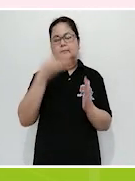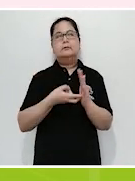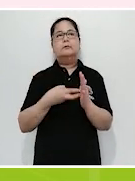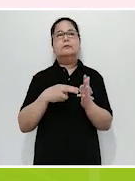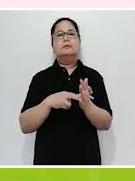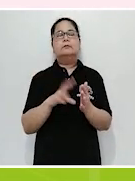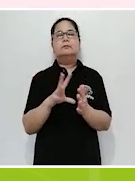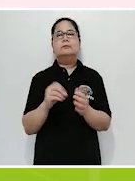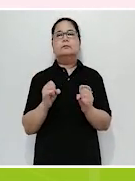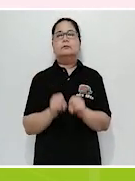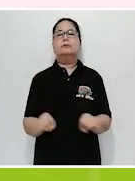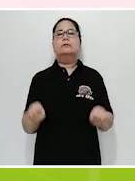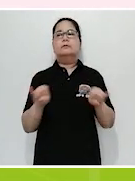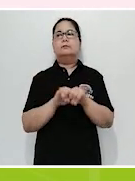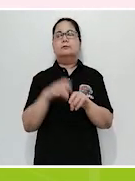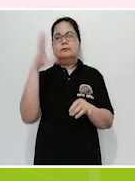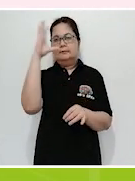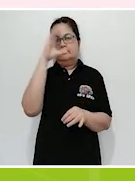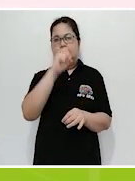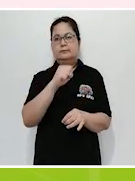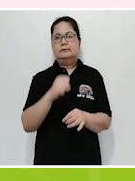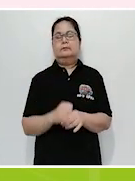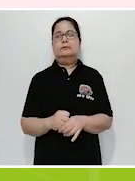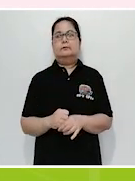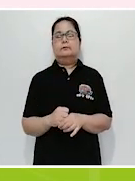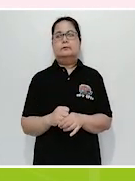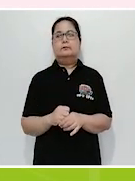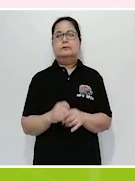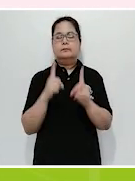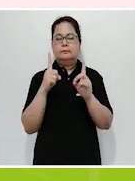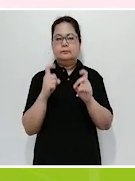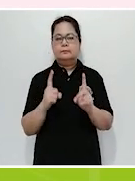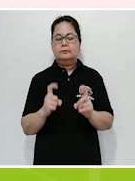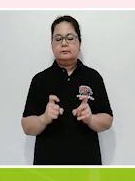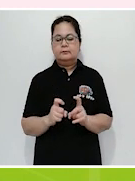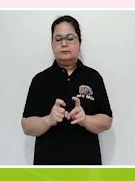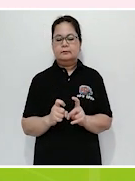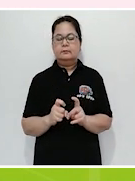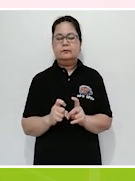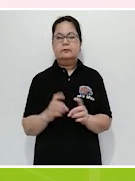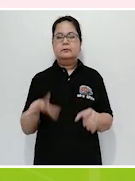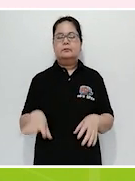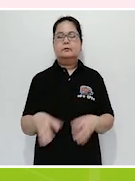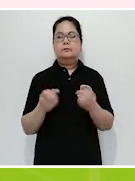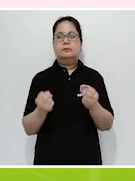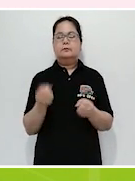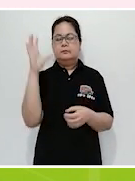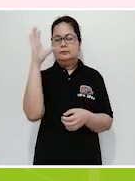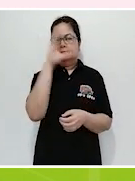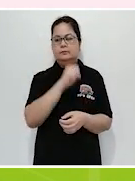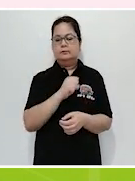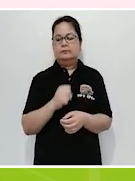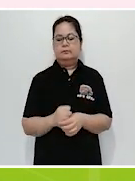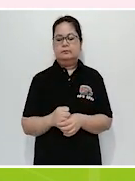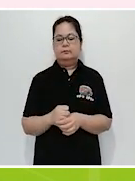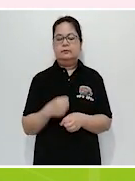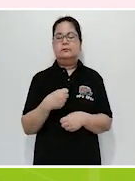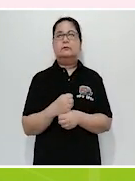Now that you have learned the definition and importance of predicting, examine the steps on how to